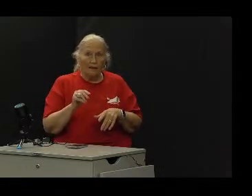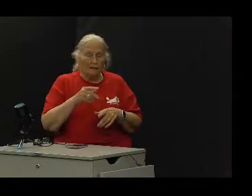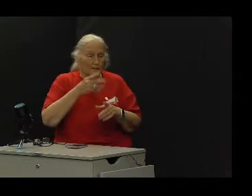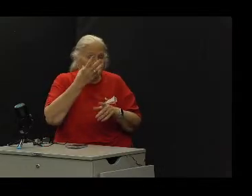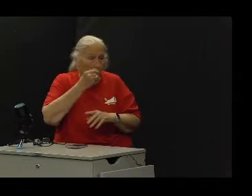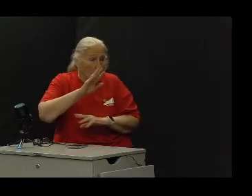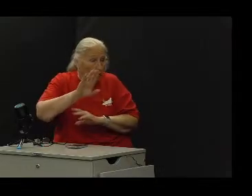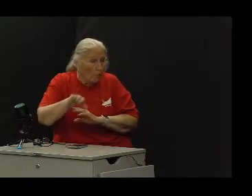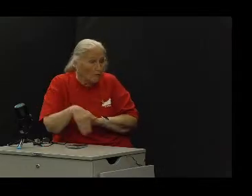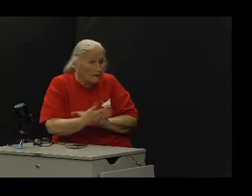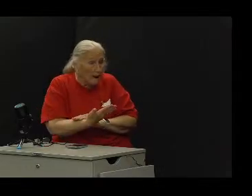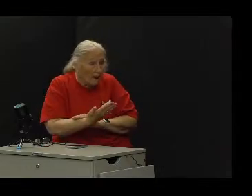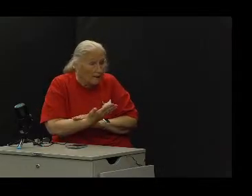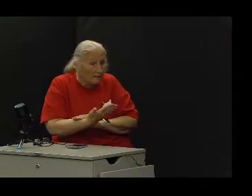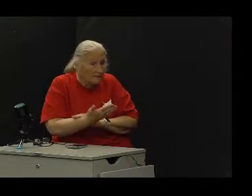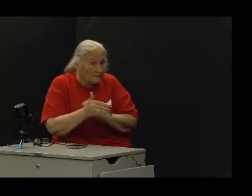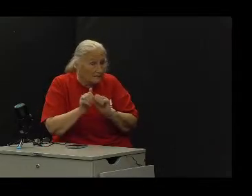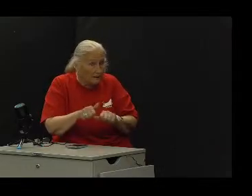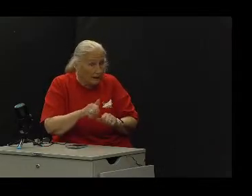And